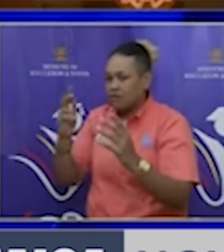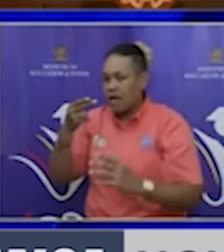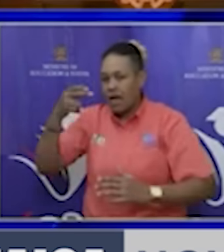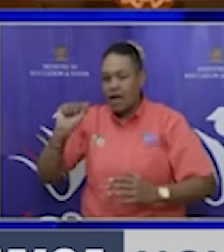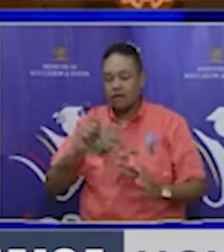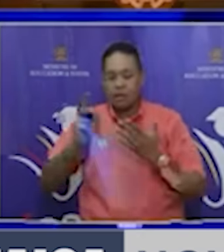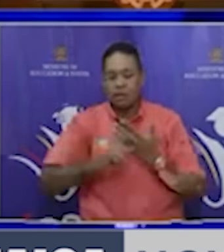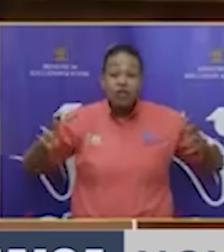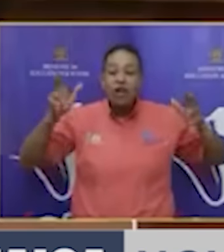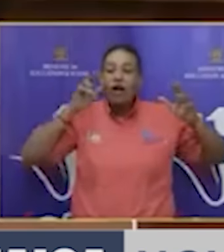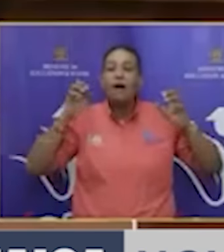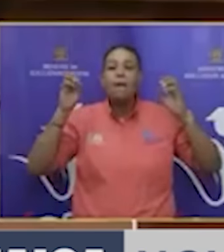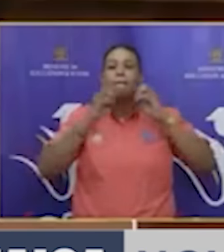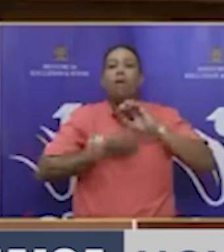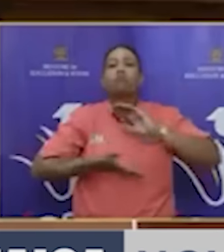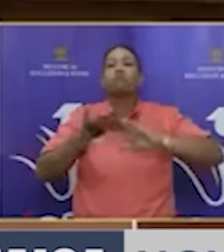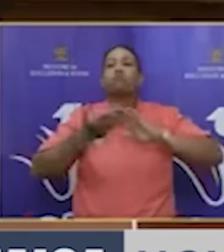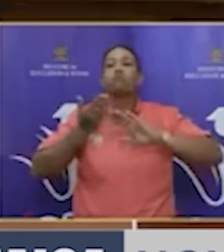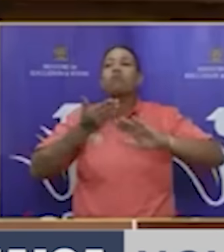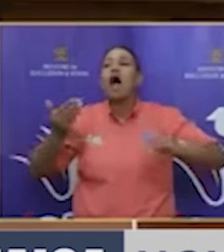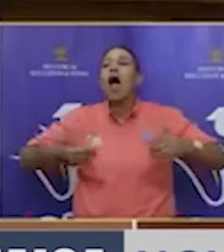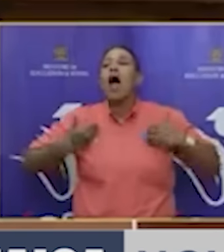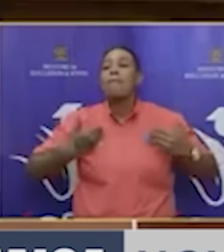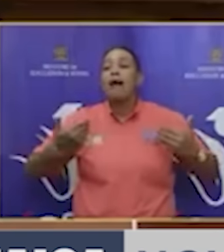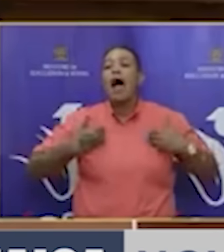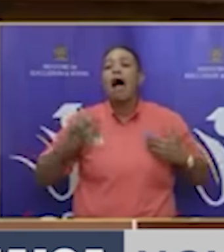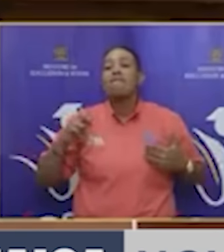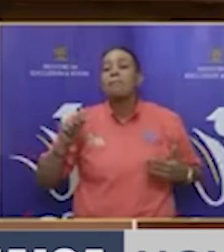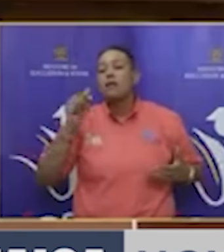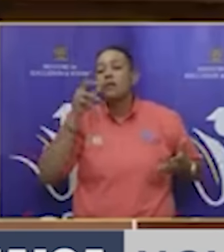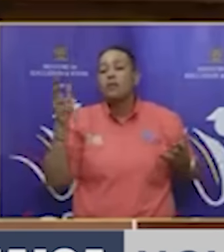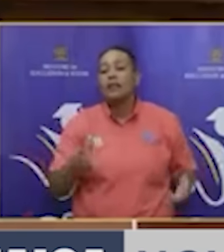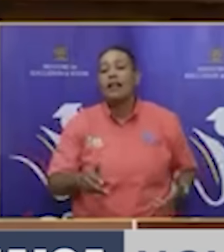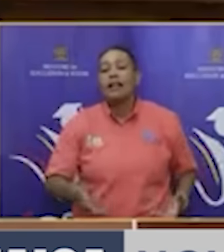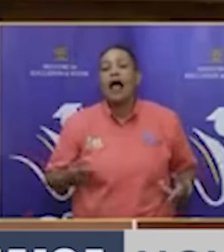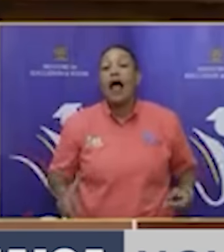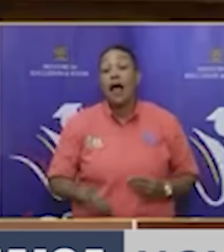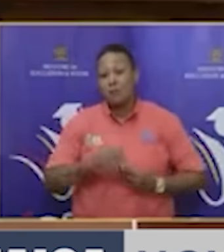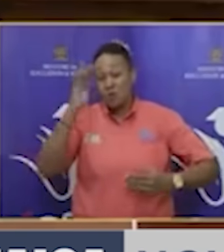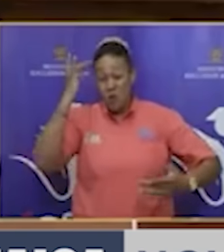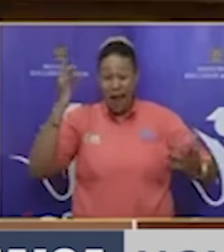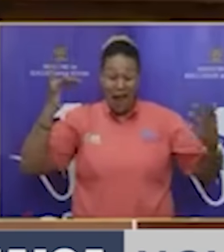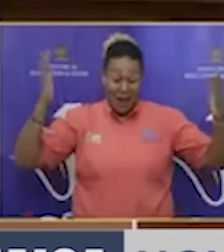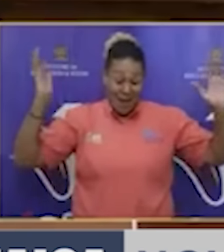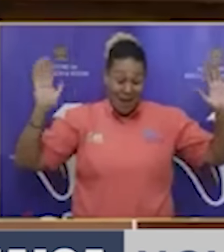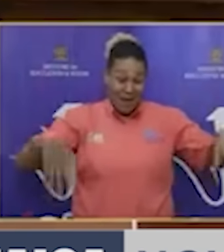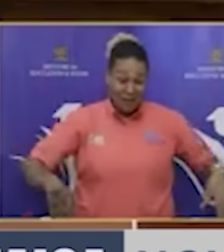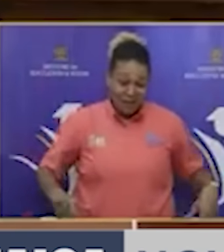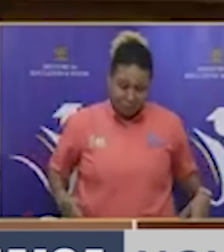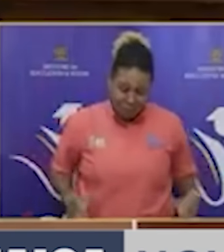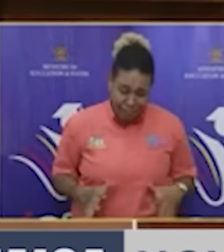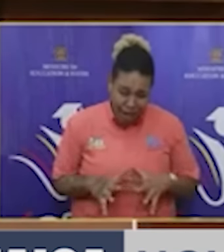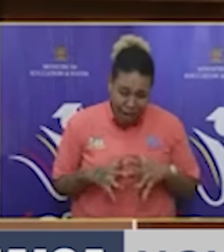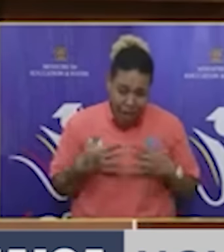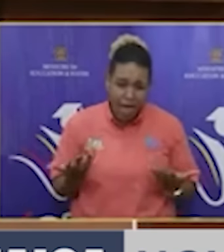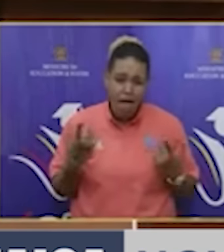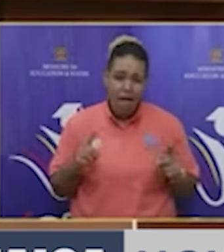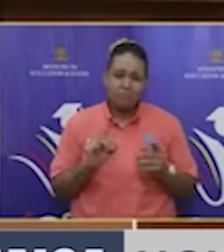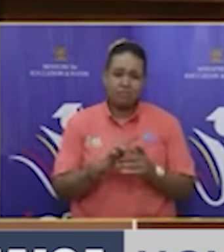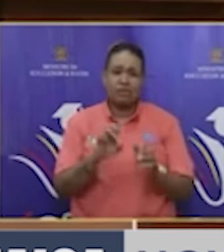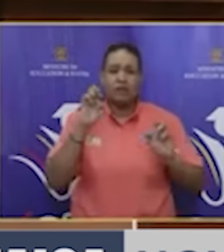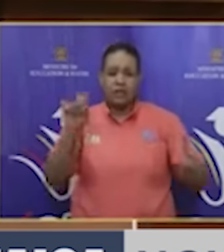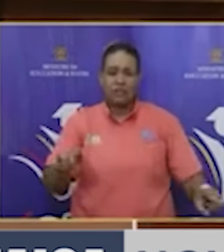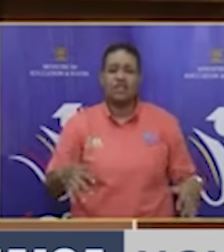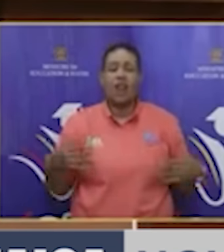secondary school life. Education Minister Senator Dr. Dana Morris-Dixon says the goal is to gradually expose students to a full range of subjects